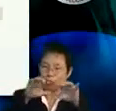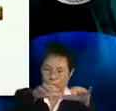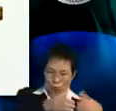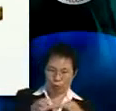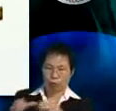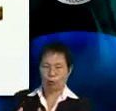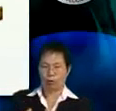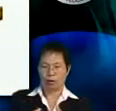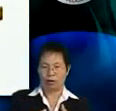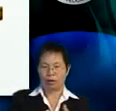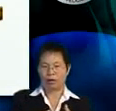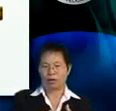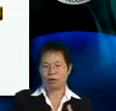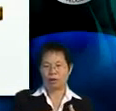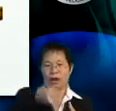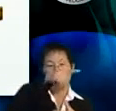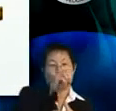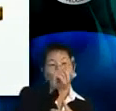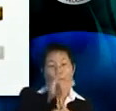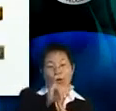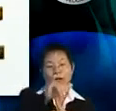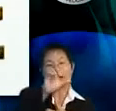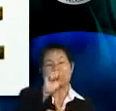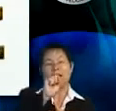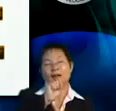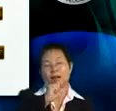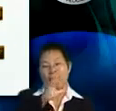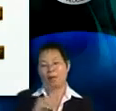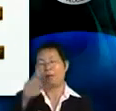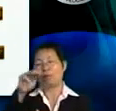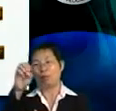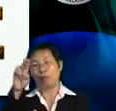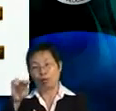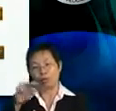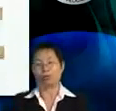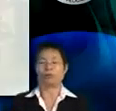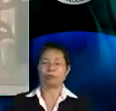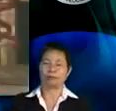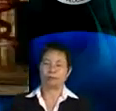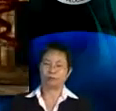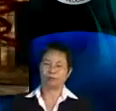are polyunsaturated fats and monounsaturated fats.